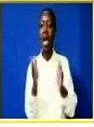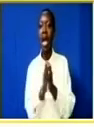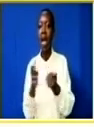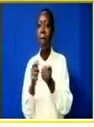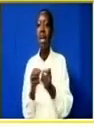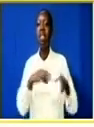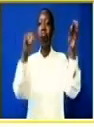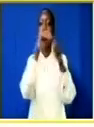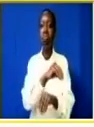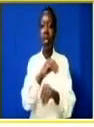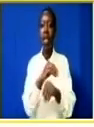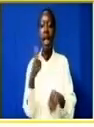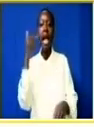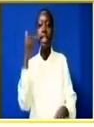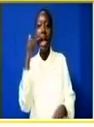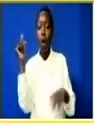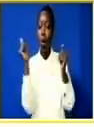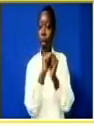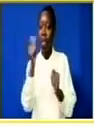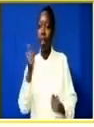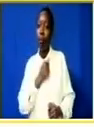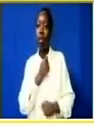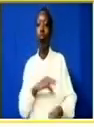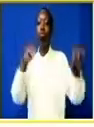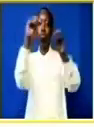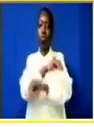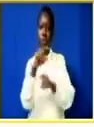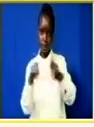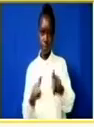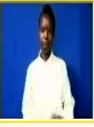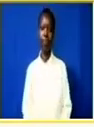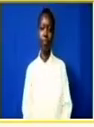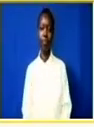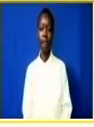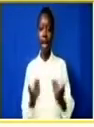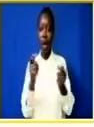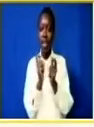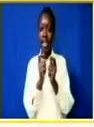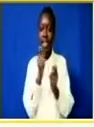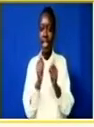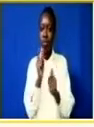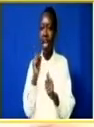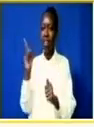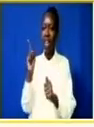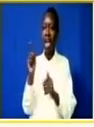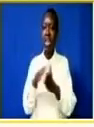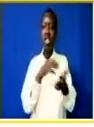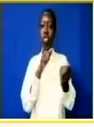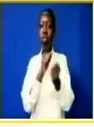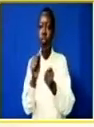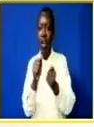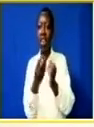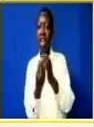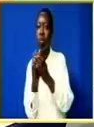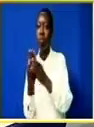No. No. Mm-hmm. So the pests that were there that were attacking those crops, mm. will they attack them? Ah, they'll be confused. They'll be